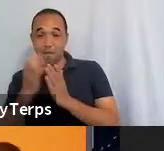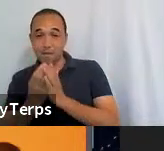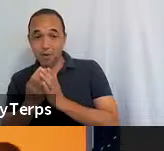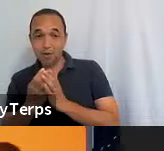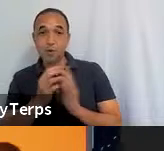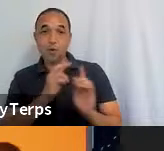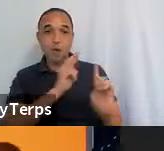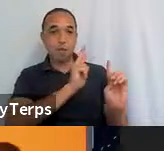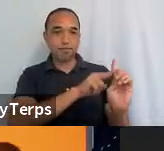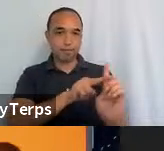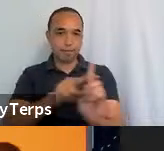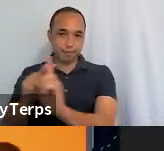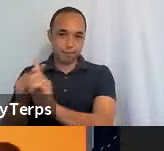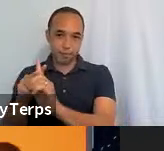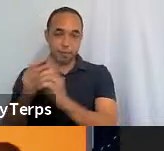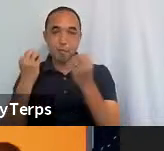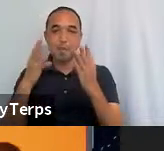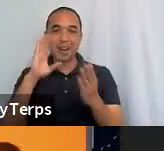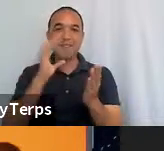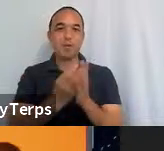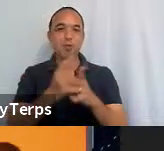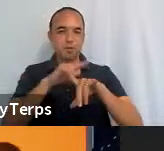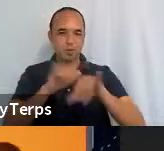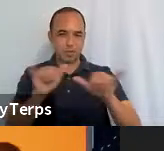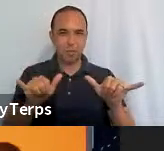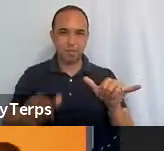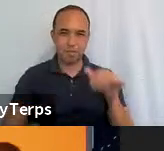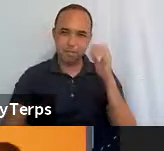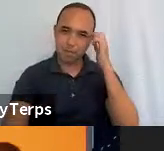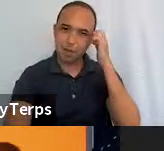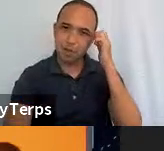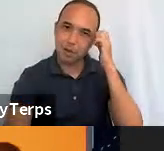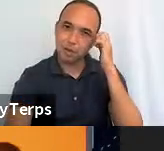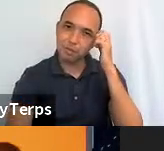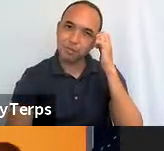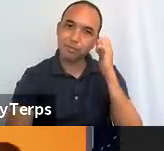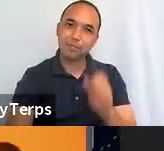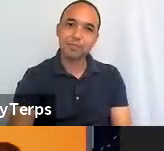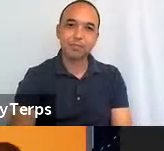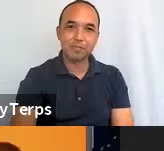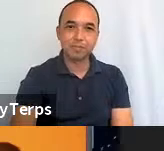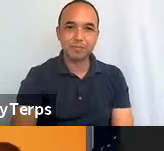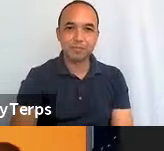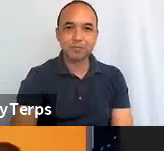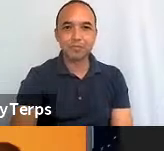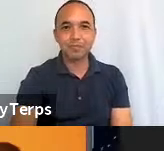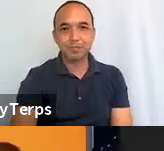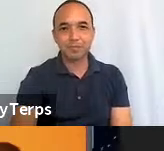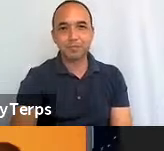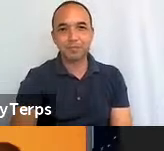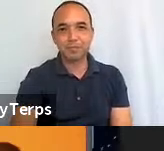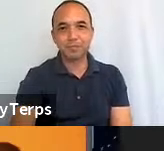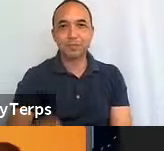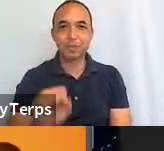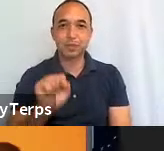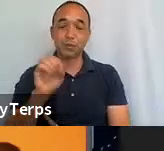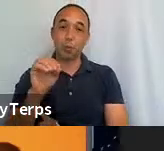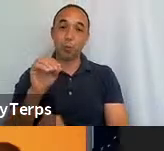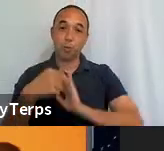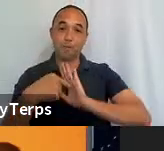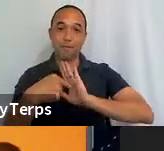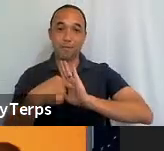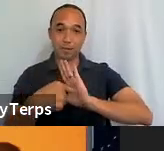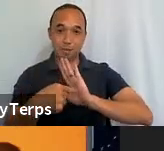multiple photos at once. So, for example, if you took a series of photos of an